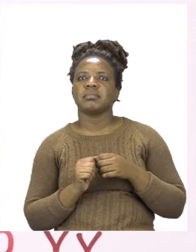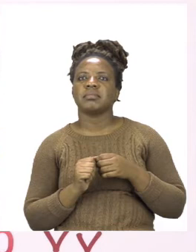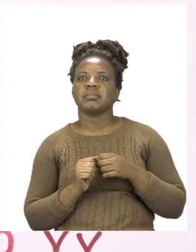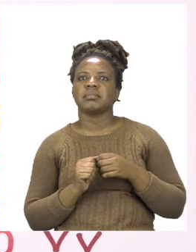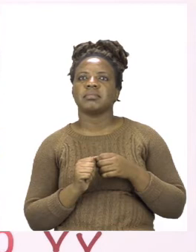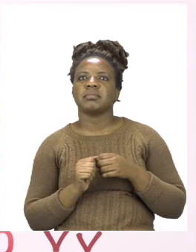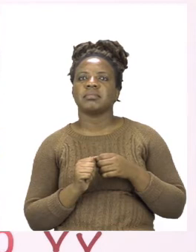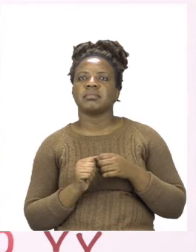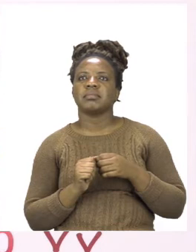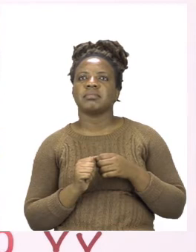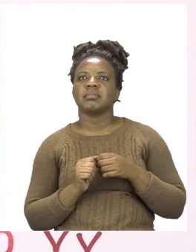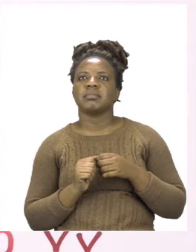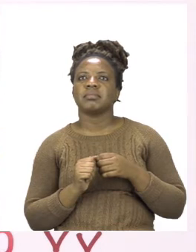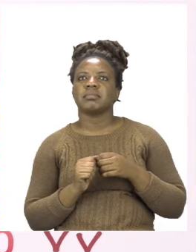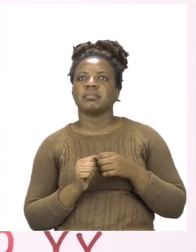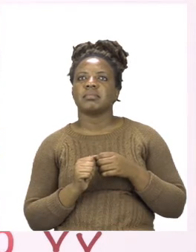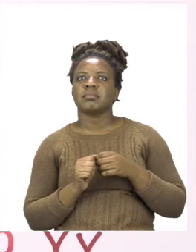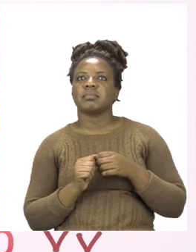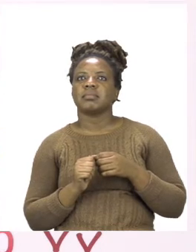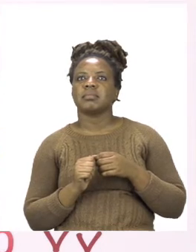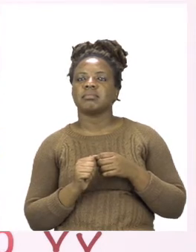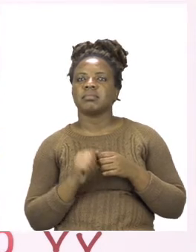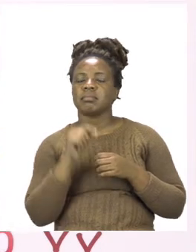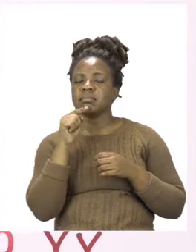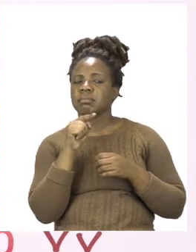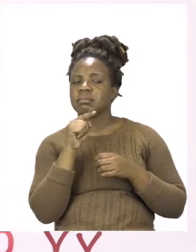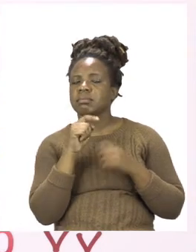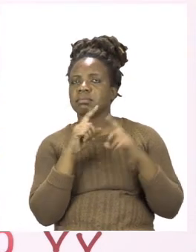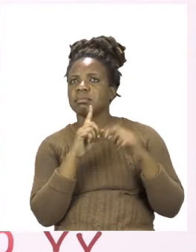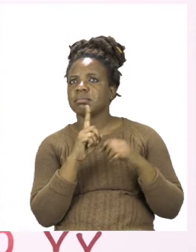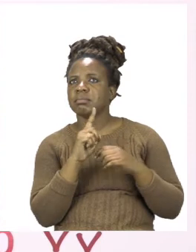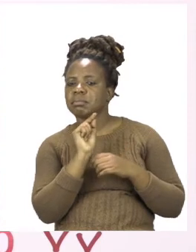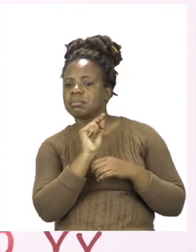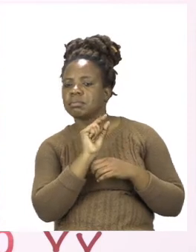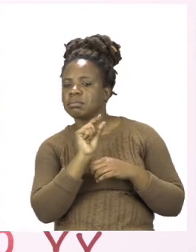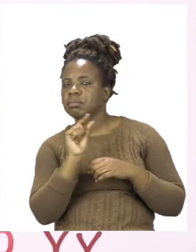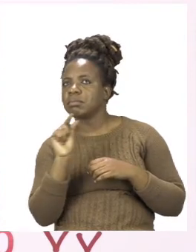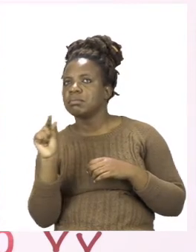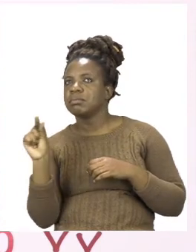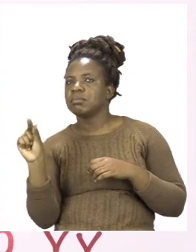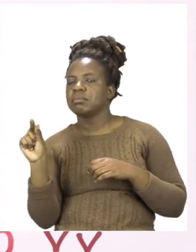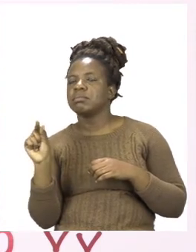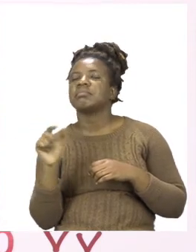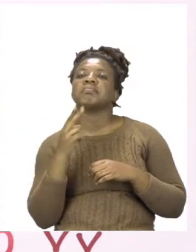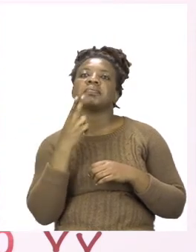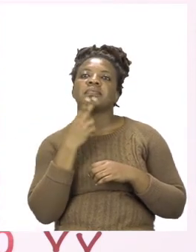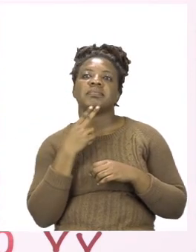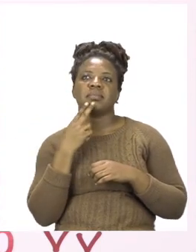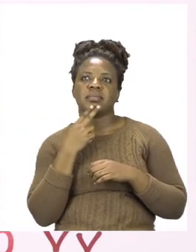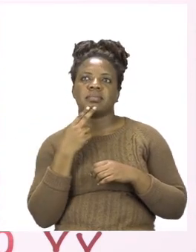then after that, we now need to fill in the word across. Our clue here is